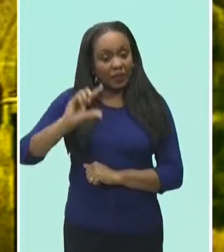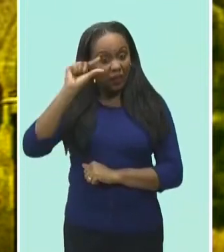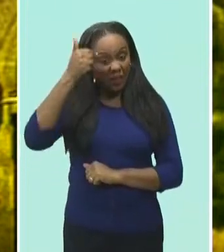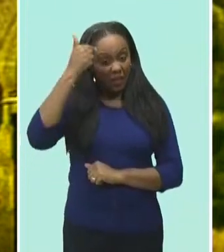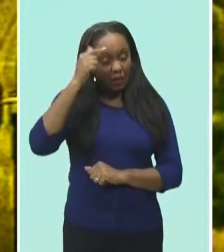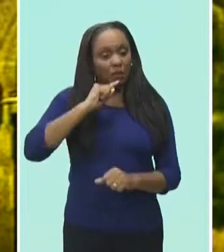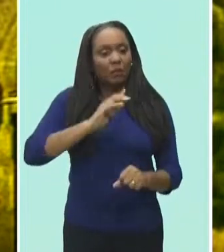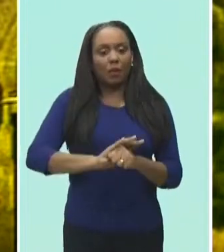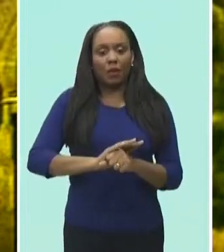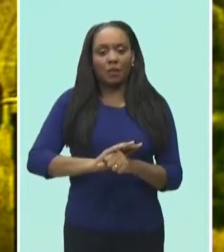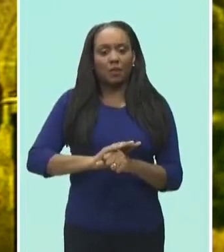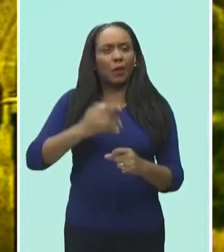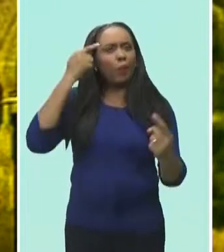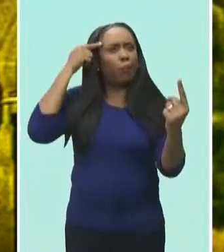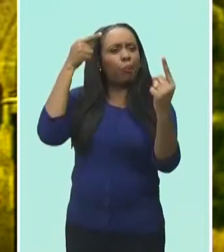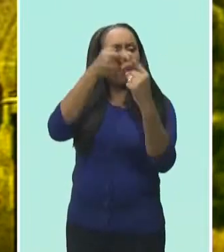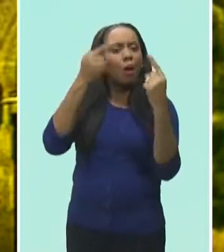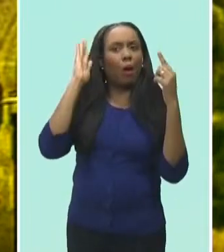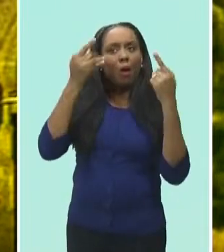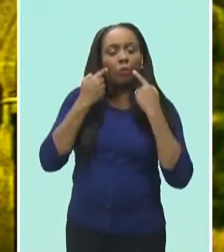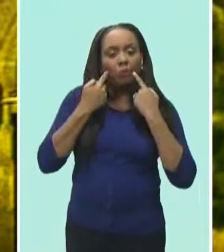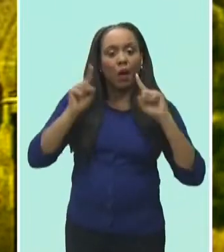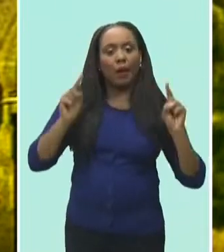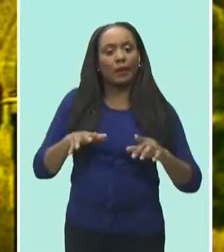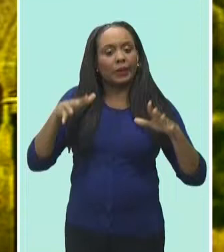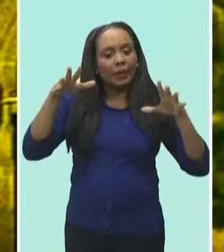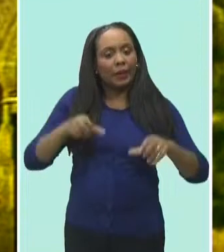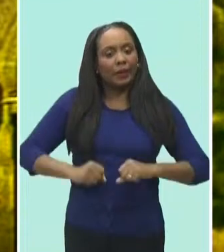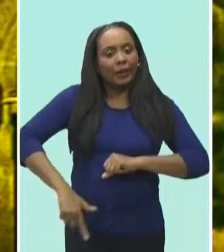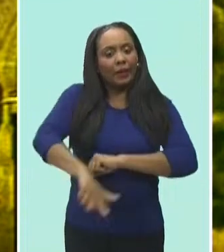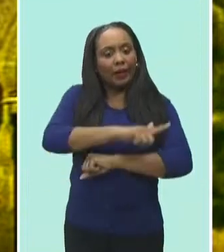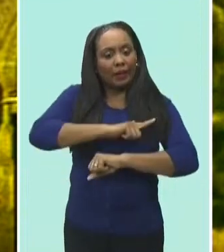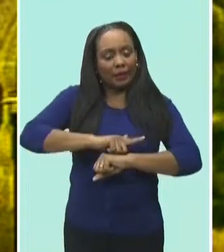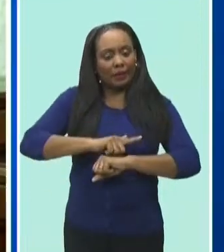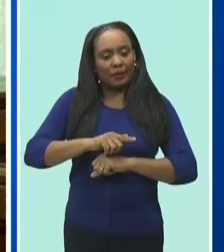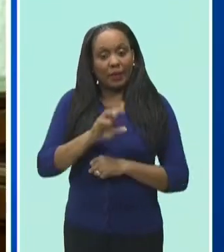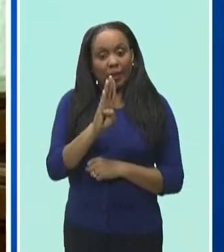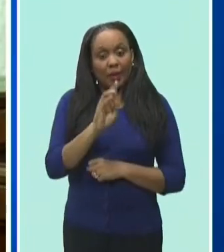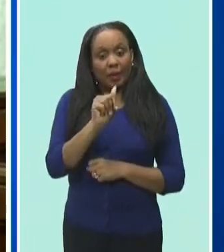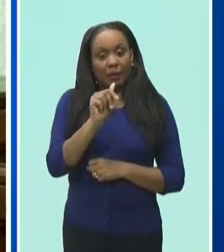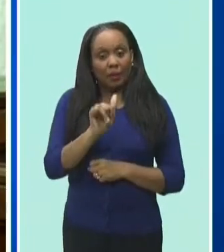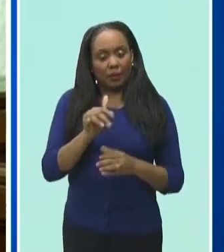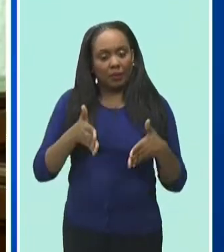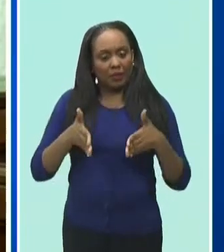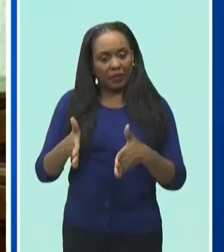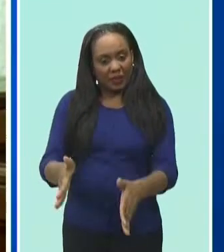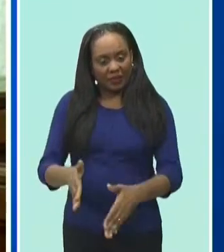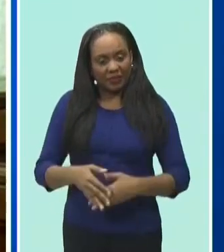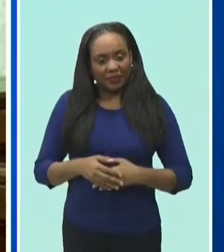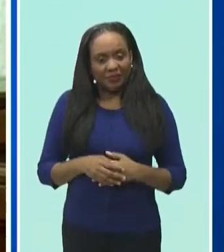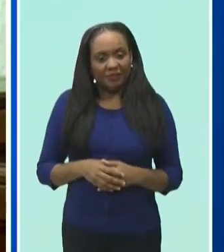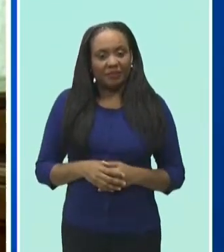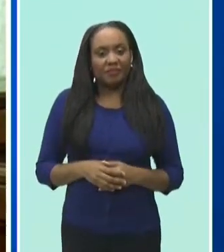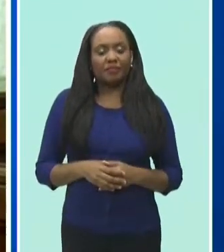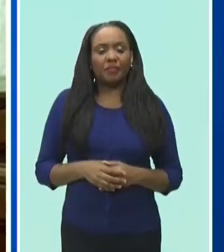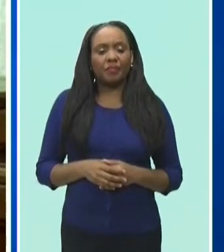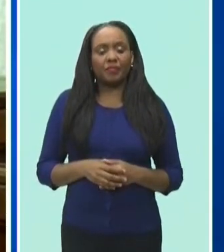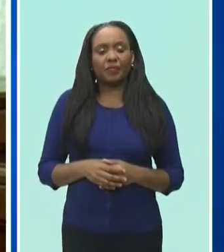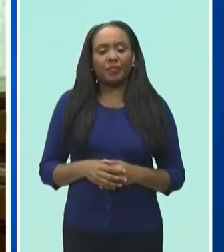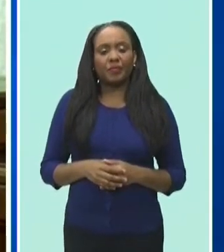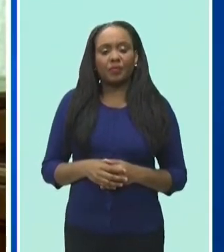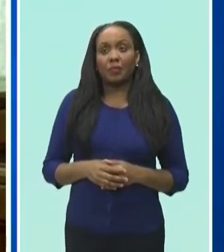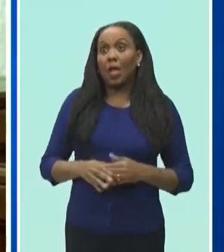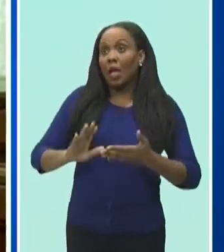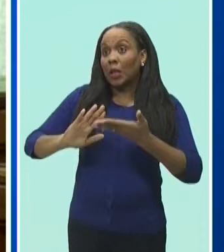is committed to this ultimate goal through the land acquisition at Bay Street. Communities where we're not necessarily talking